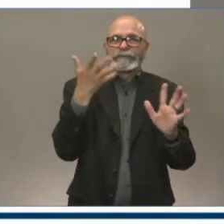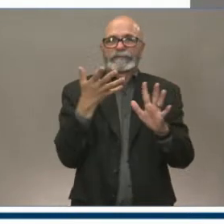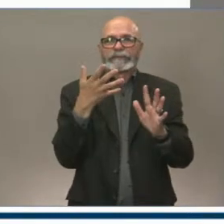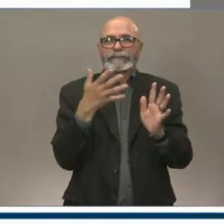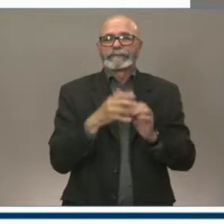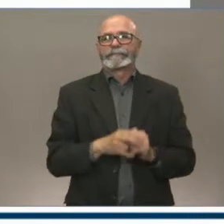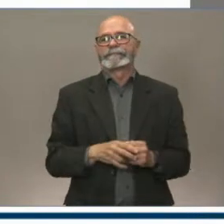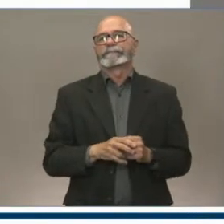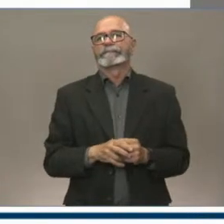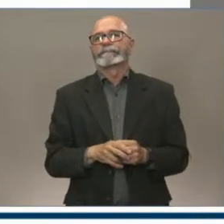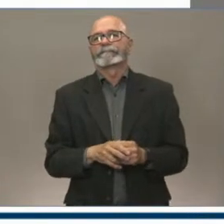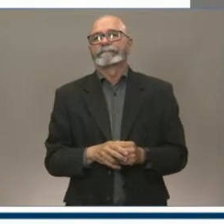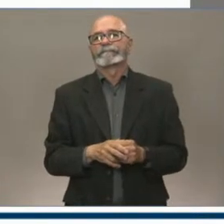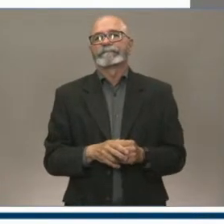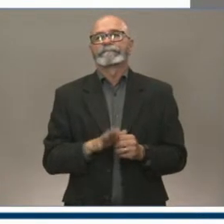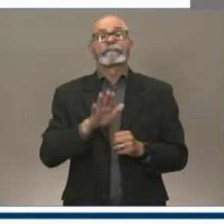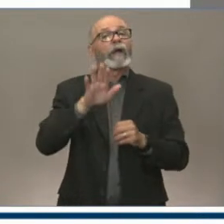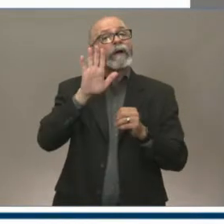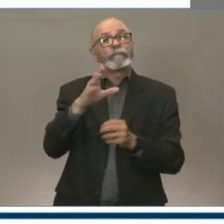is stay close to home.